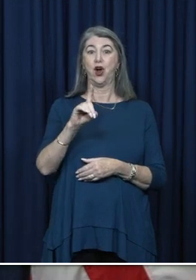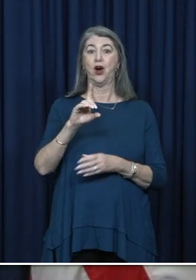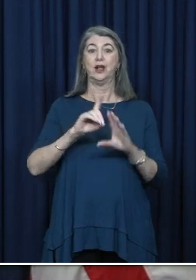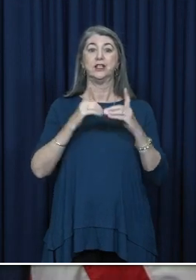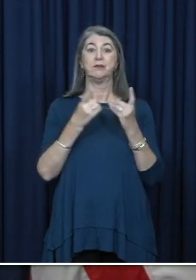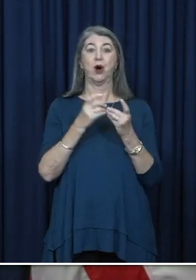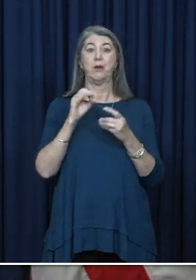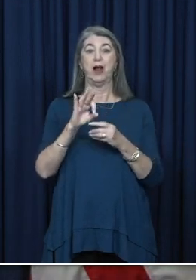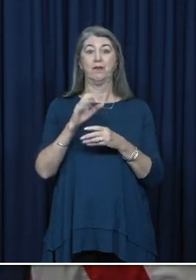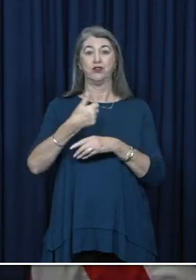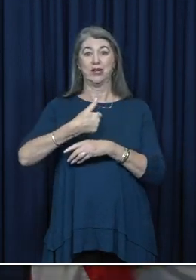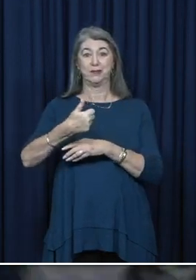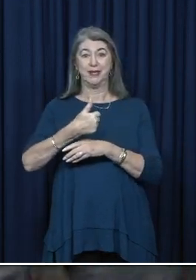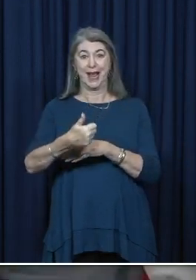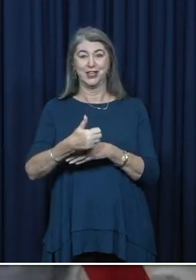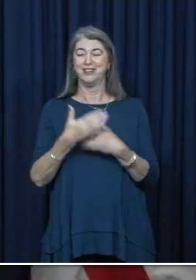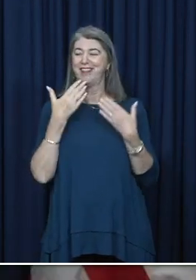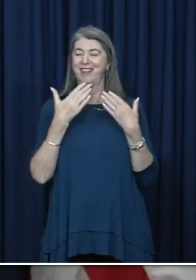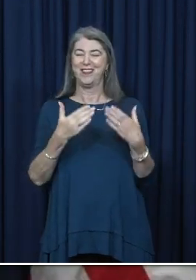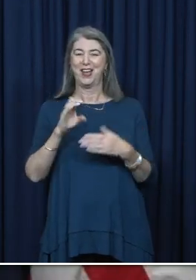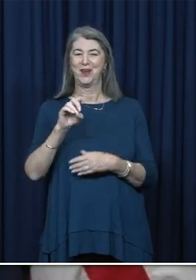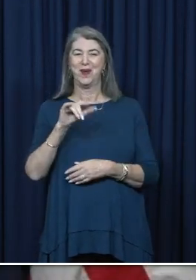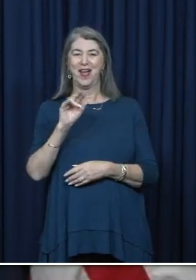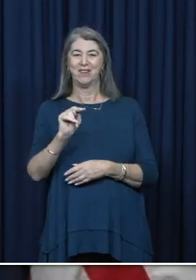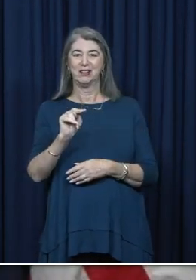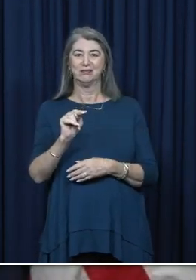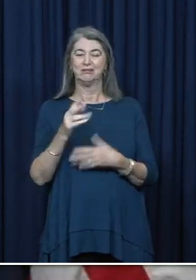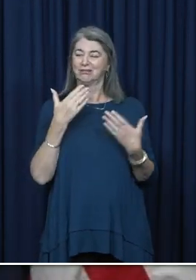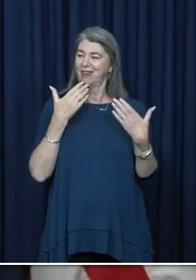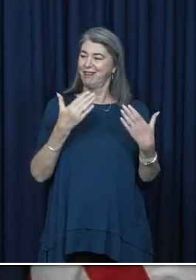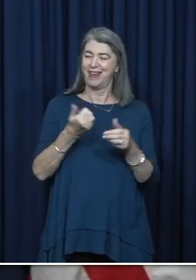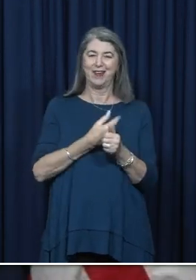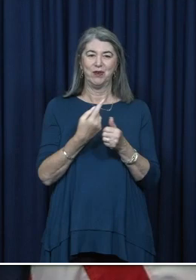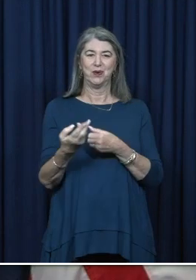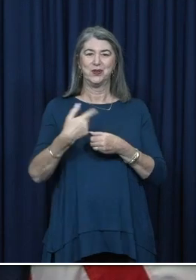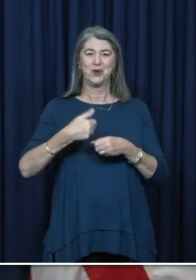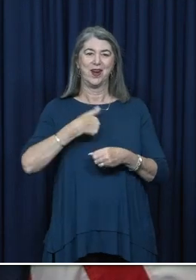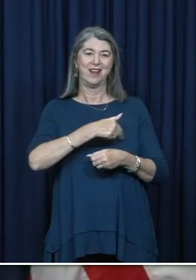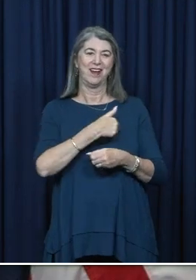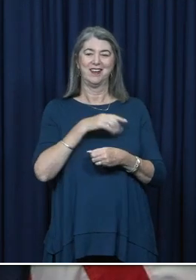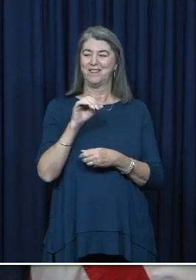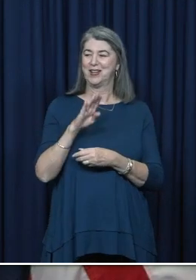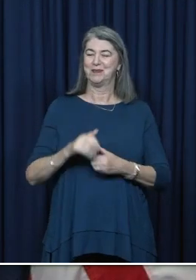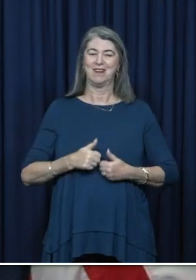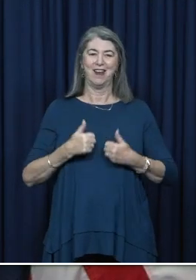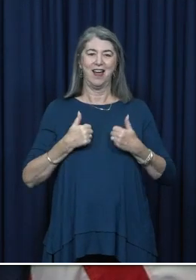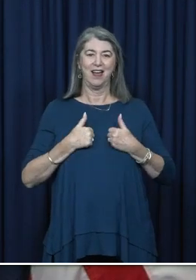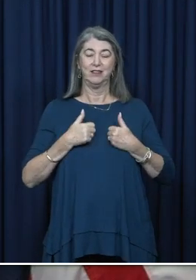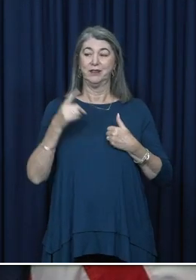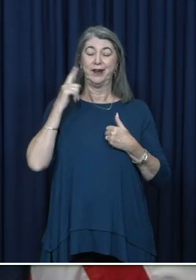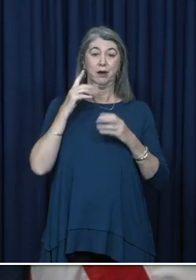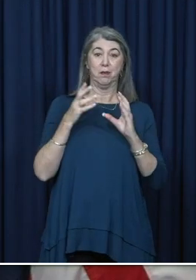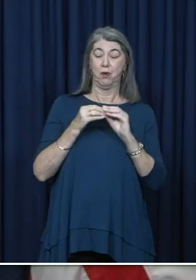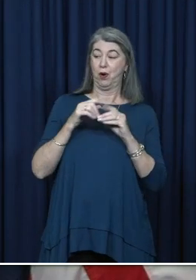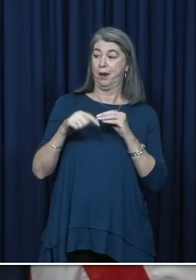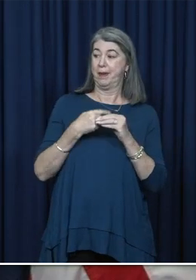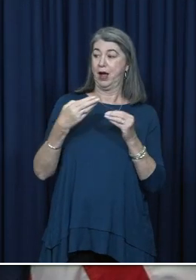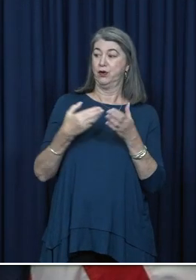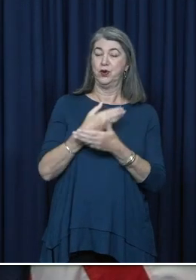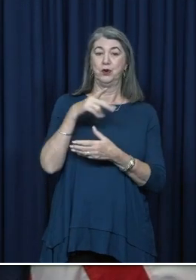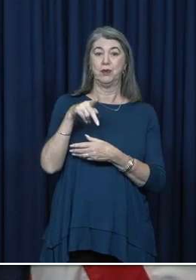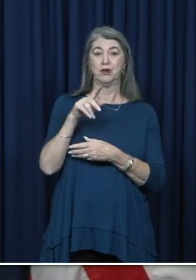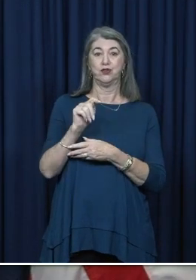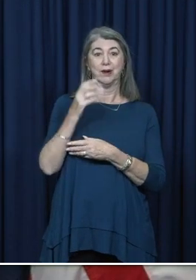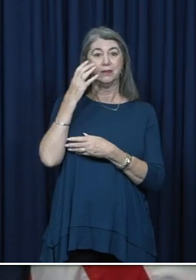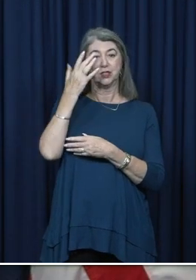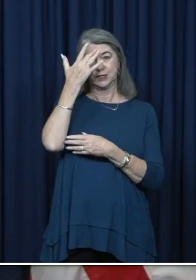Transportation. Thank you, Evan. And I'd like to thank everyone for joining us on this Facebook Live to hear more about our new ParaTransit smartphone